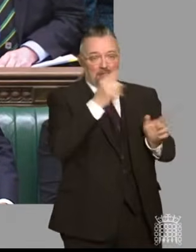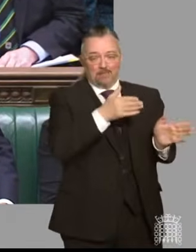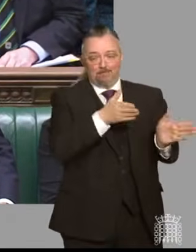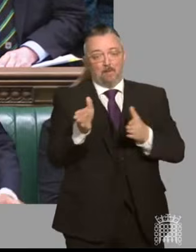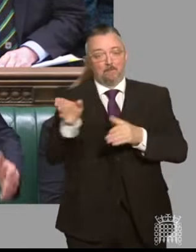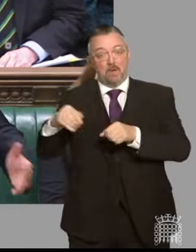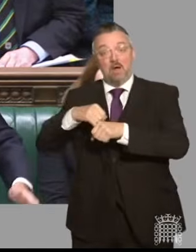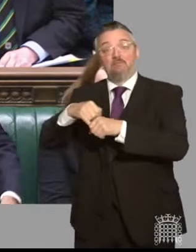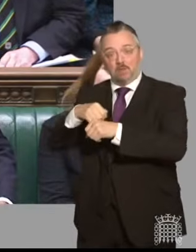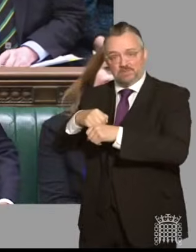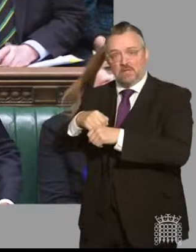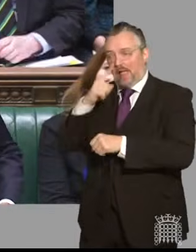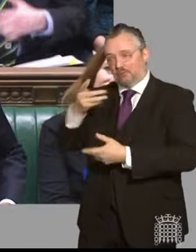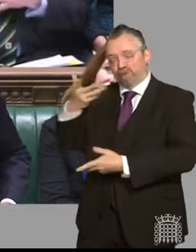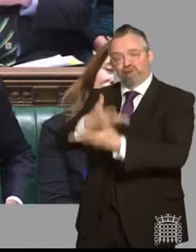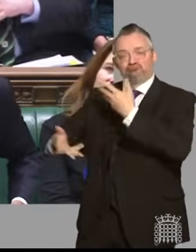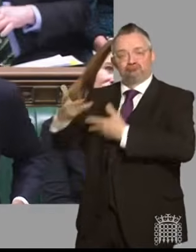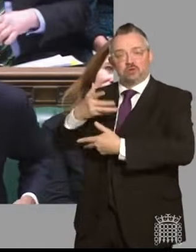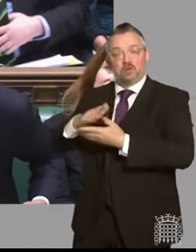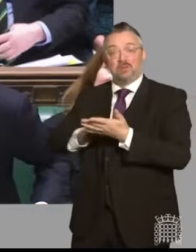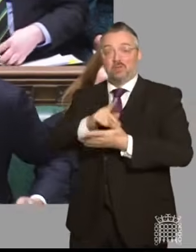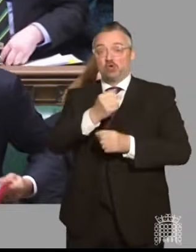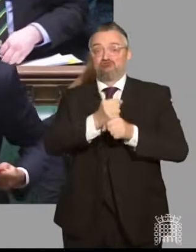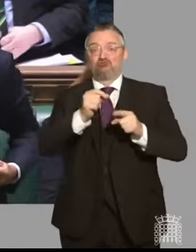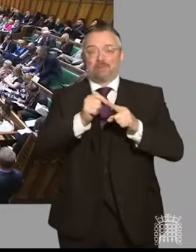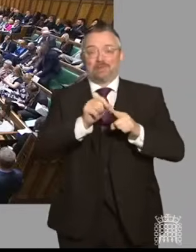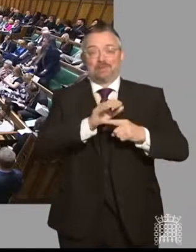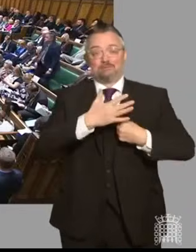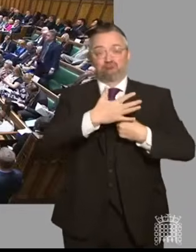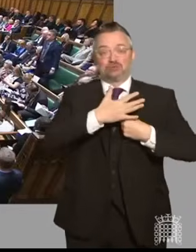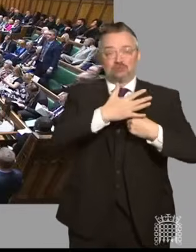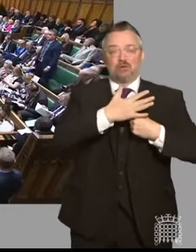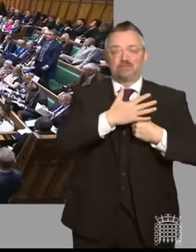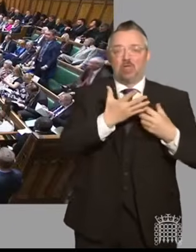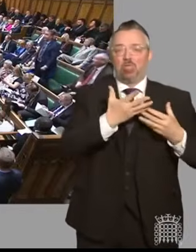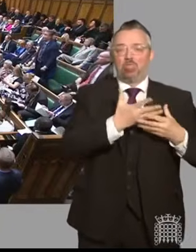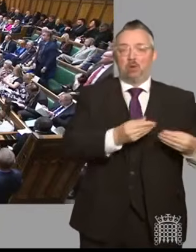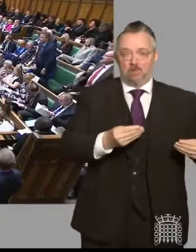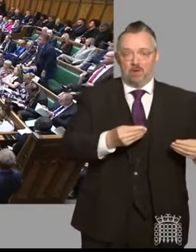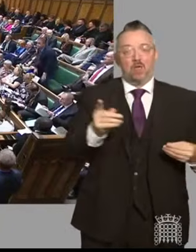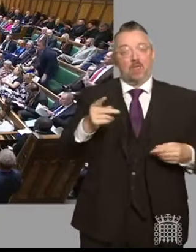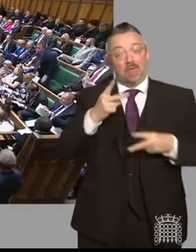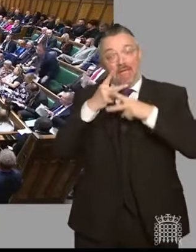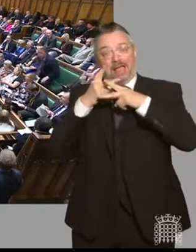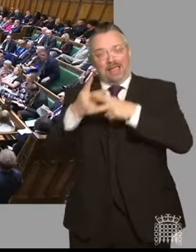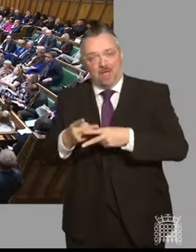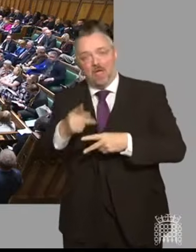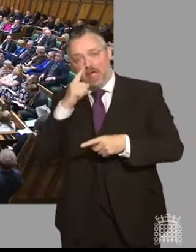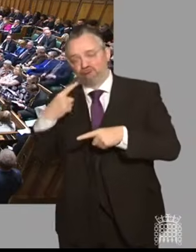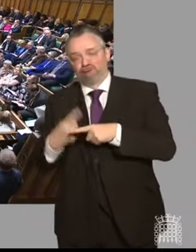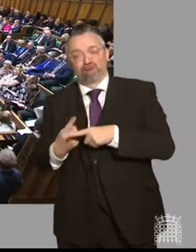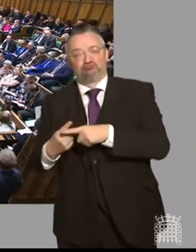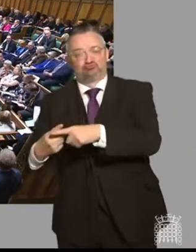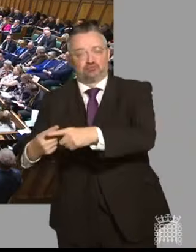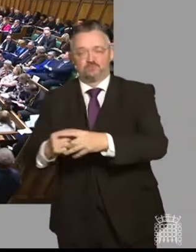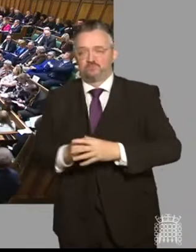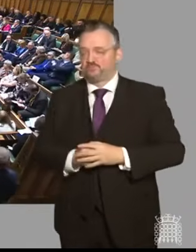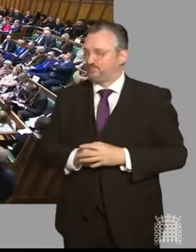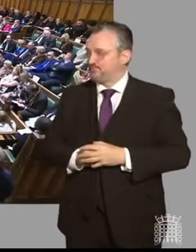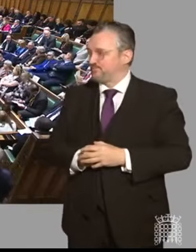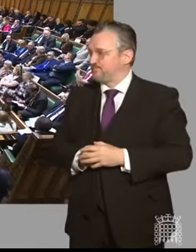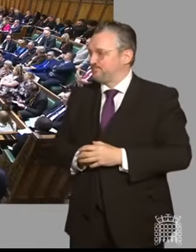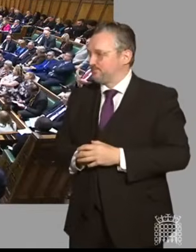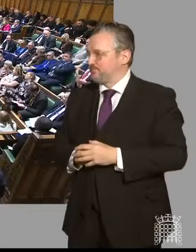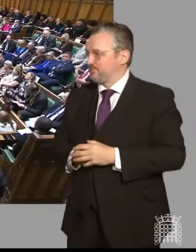our GPs and speeding up the care that people deserve. Pete Wishart. Mr. Speaker, I was in the House